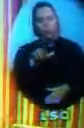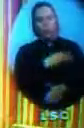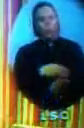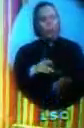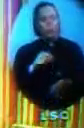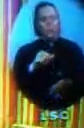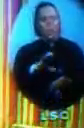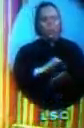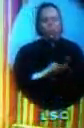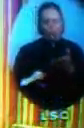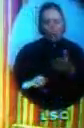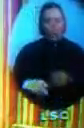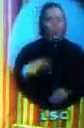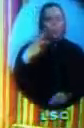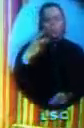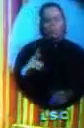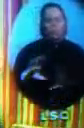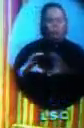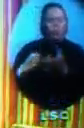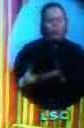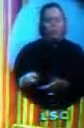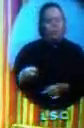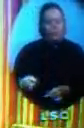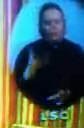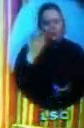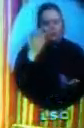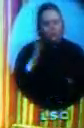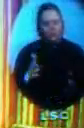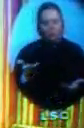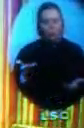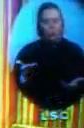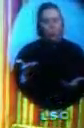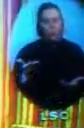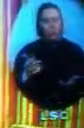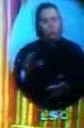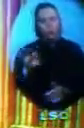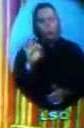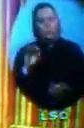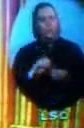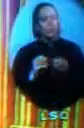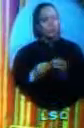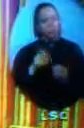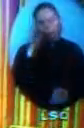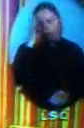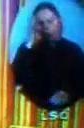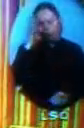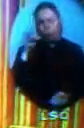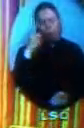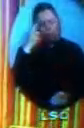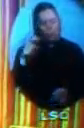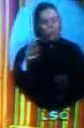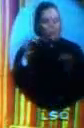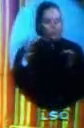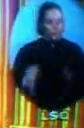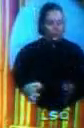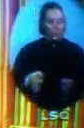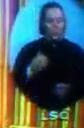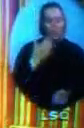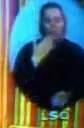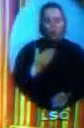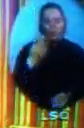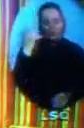many, many years, is not current with what's actually going on, has picked out of the air, and has decided that's a number that has some relevance. It has no basis in